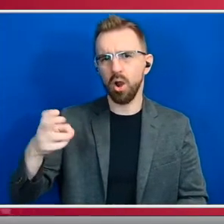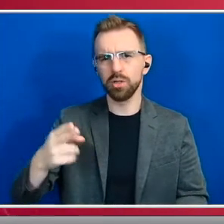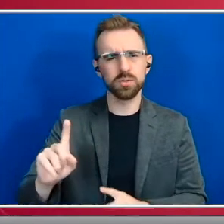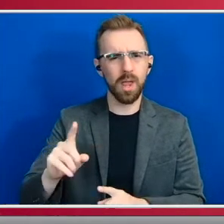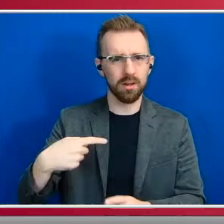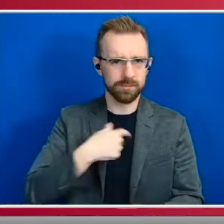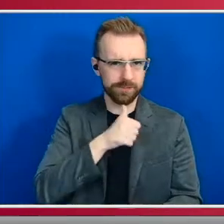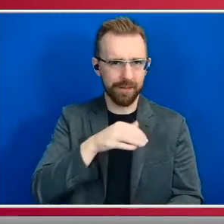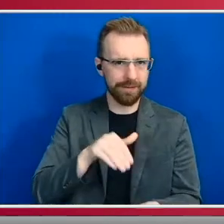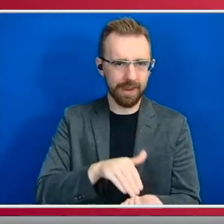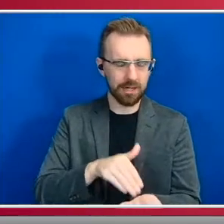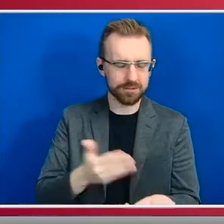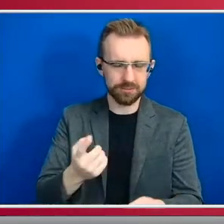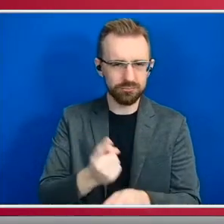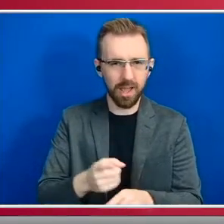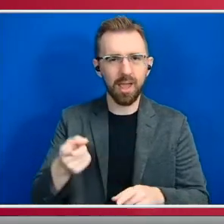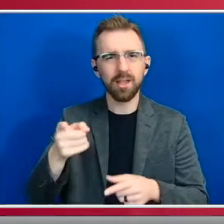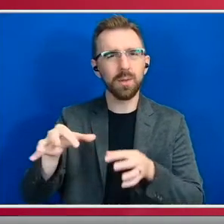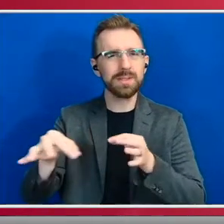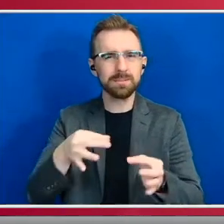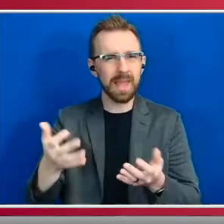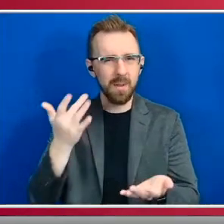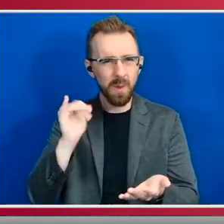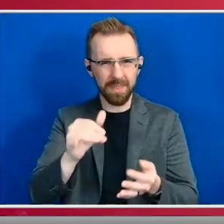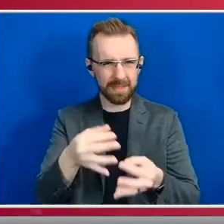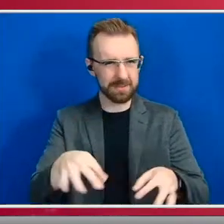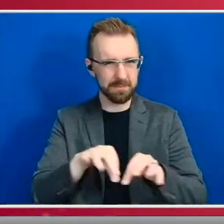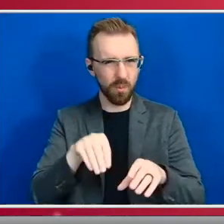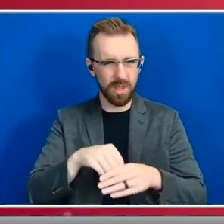the crucial role the aortic arch plays in the body?